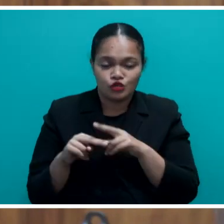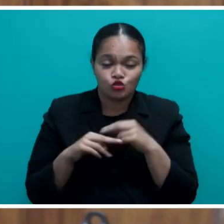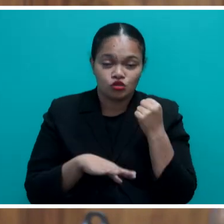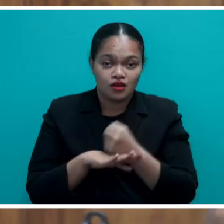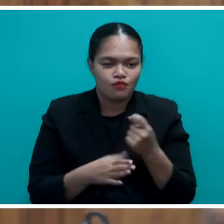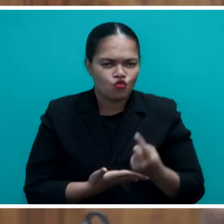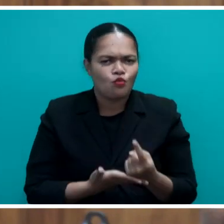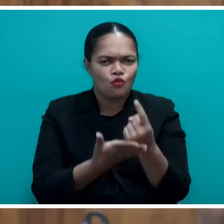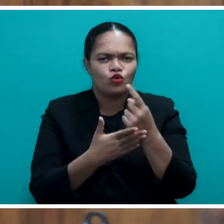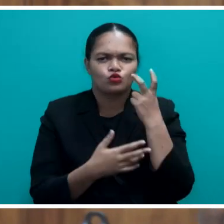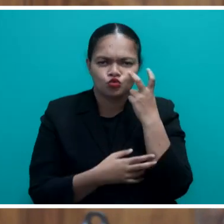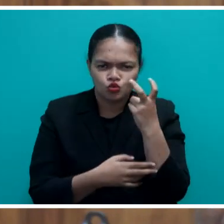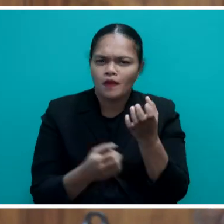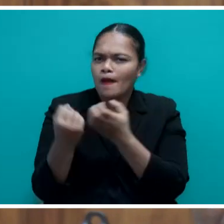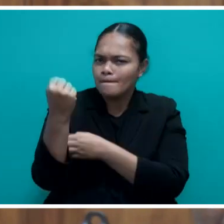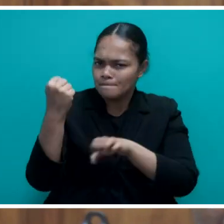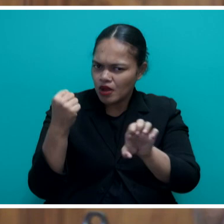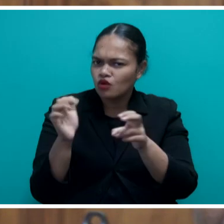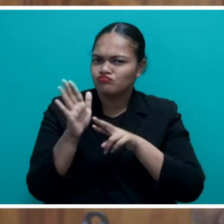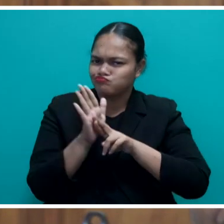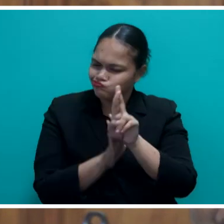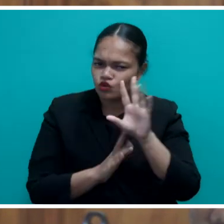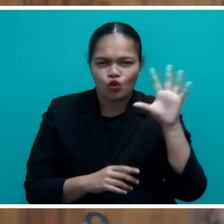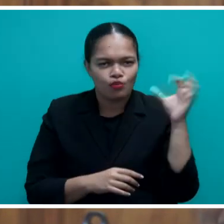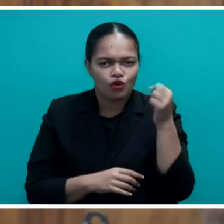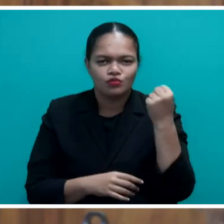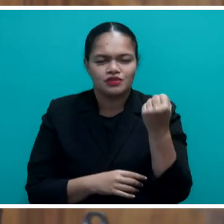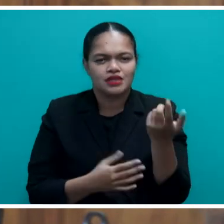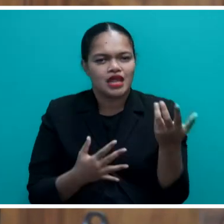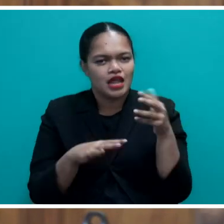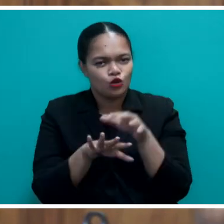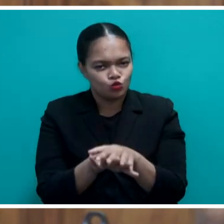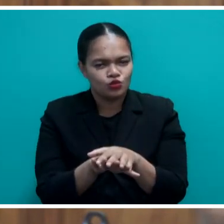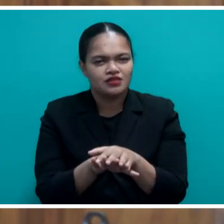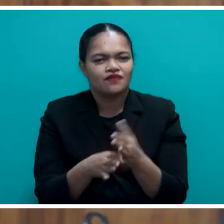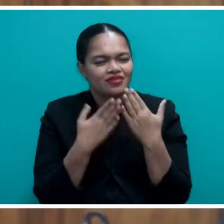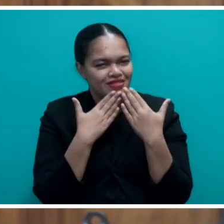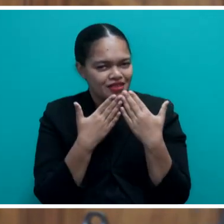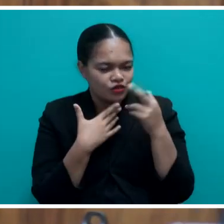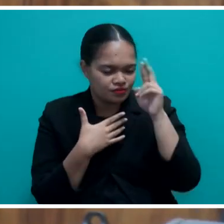tourism that is empowering, resilient, prosperous, and inclusive. Thank you, Mr. Speaker, sir.